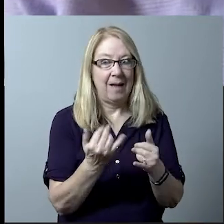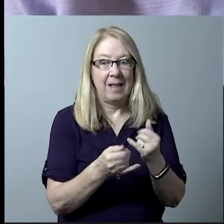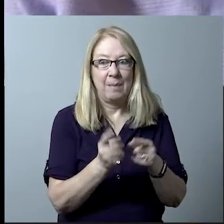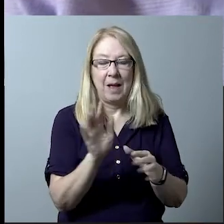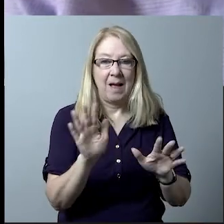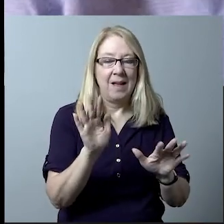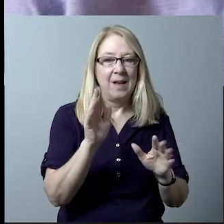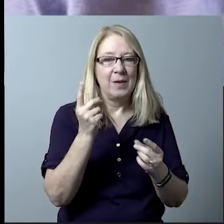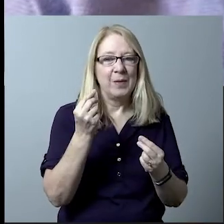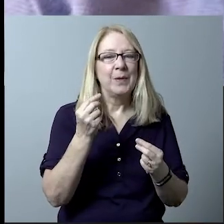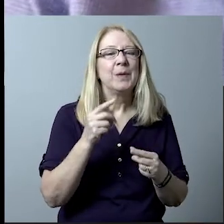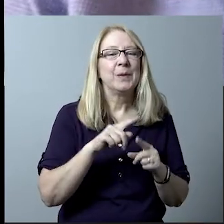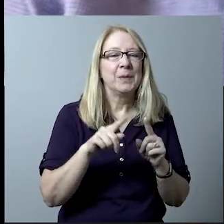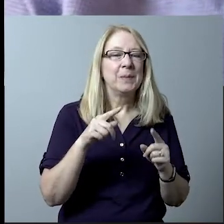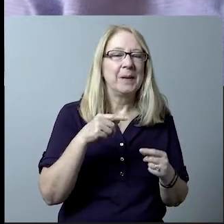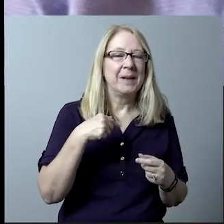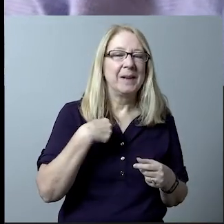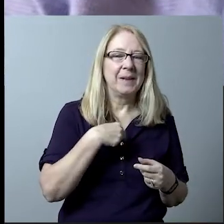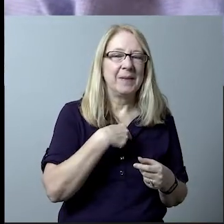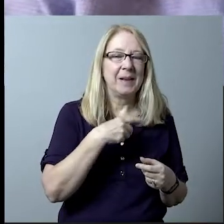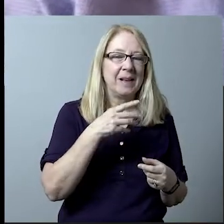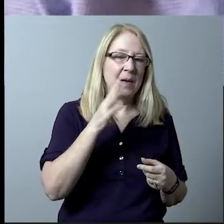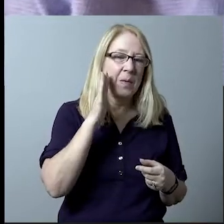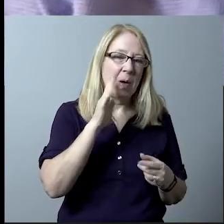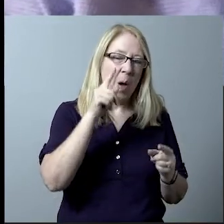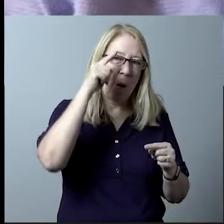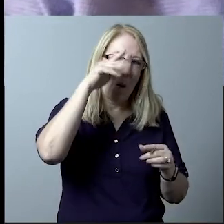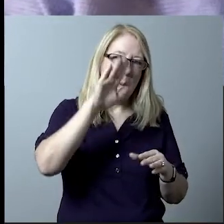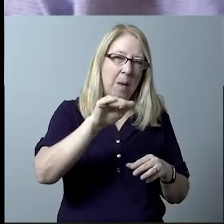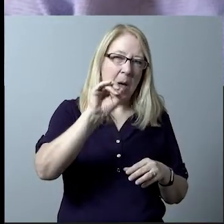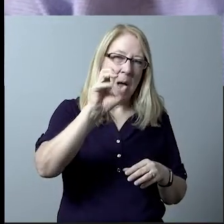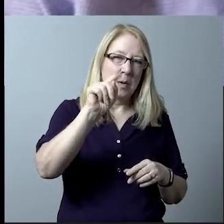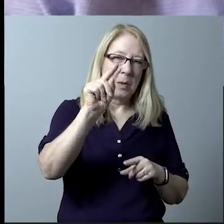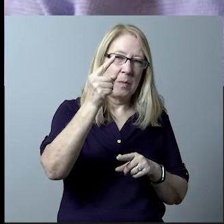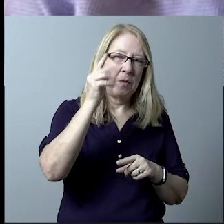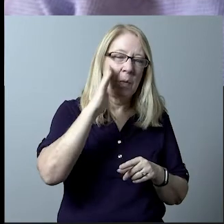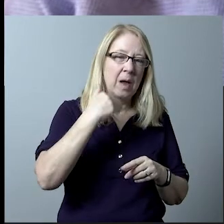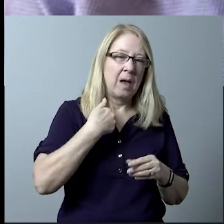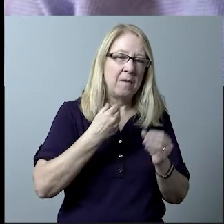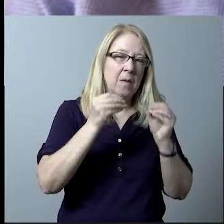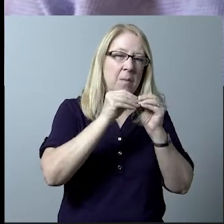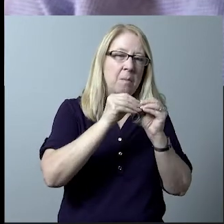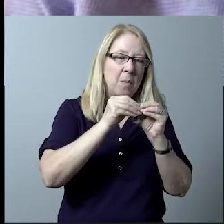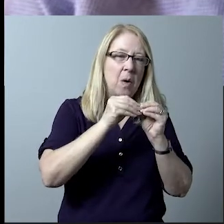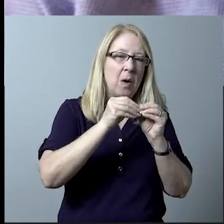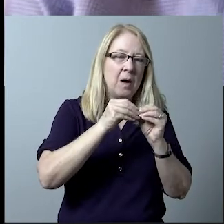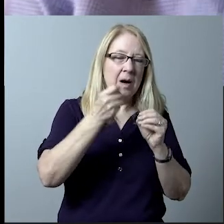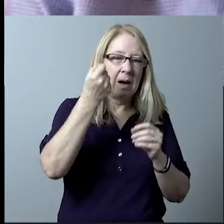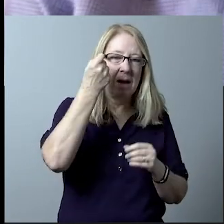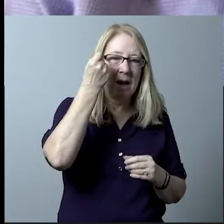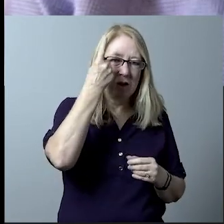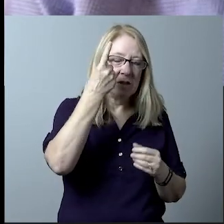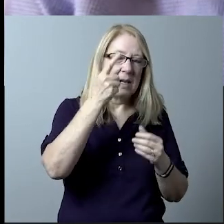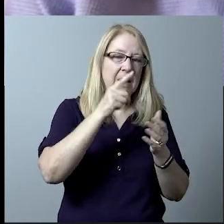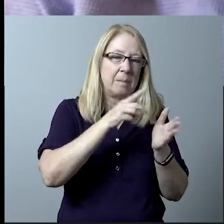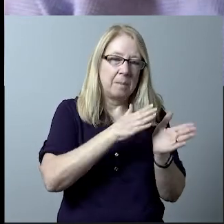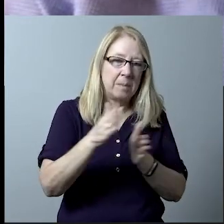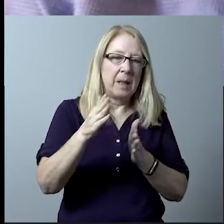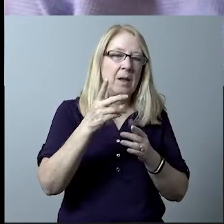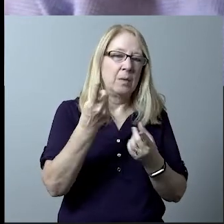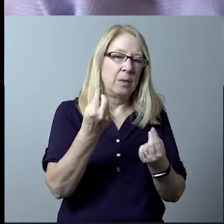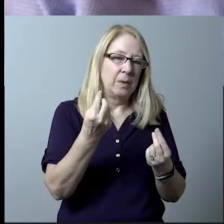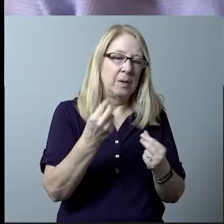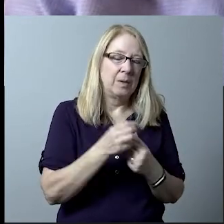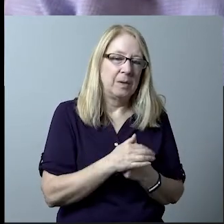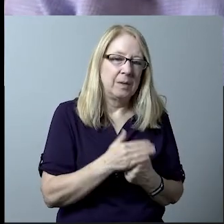the scenes on snow days, with a lot more to come. And I think Chuck Litchfield mentioned that we're hoping by October 1st to have some more firm guidelines in